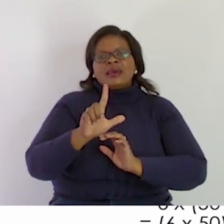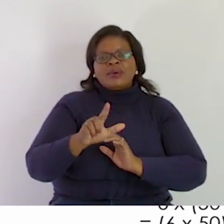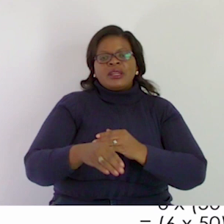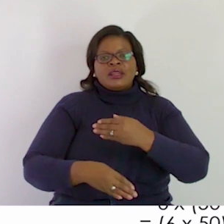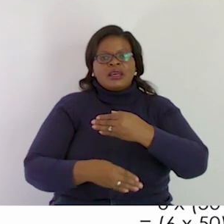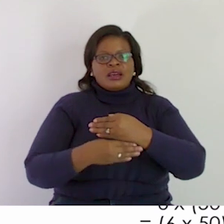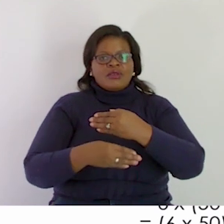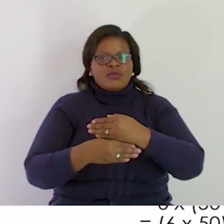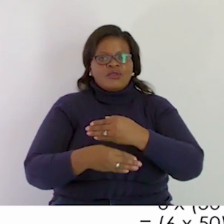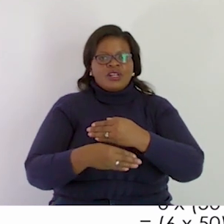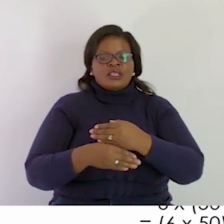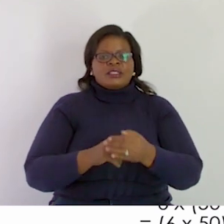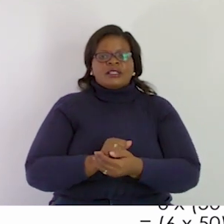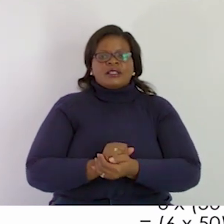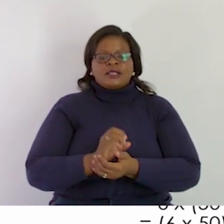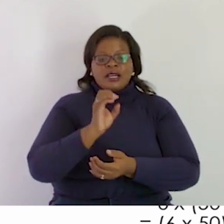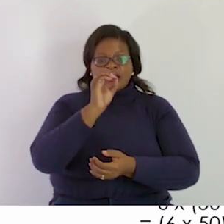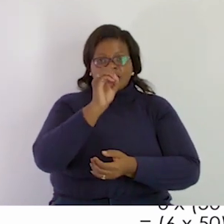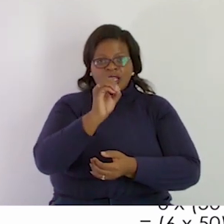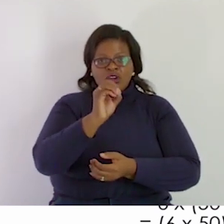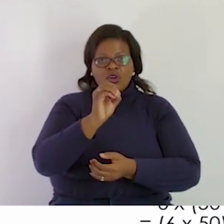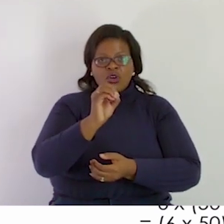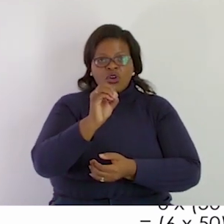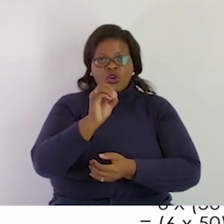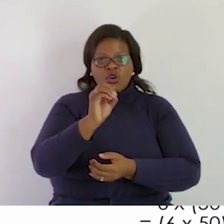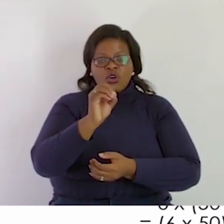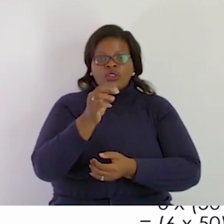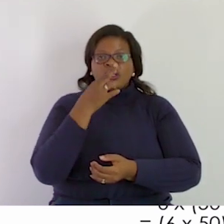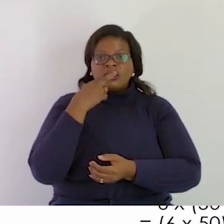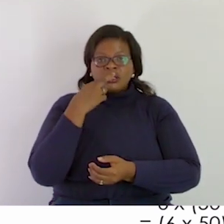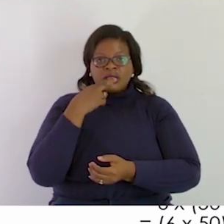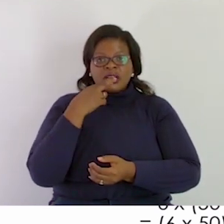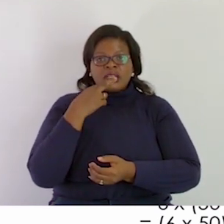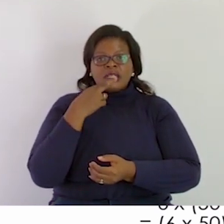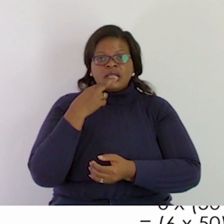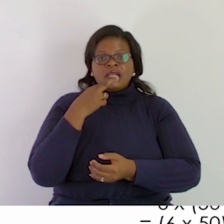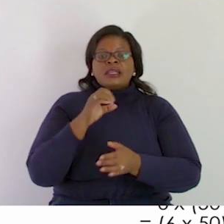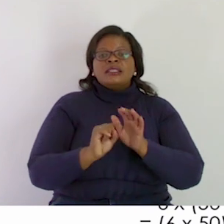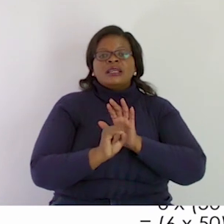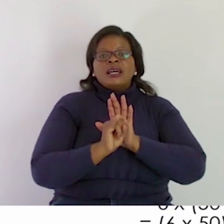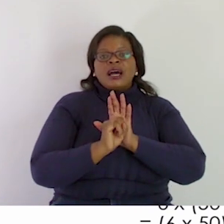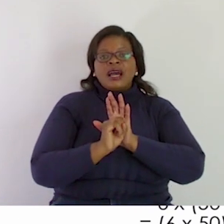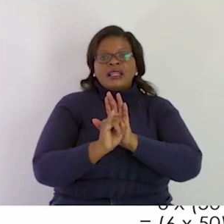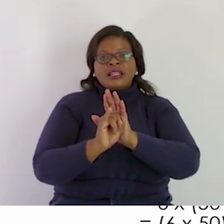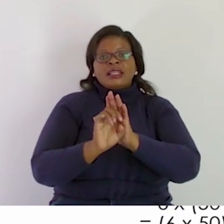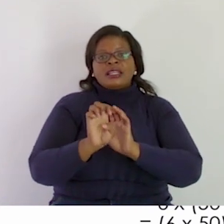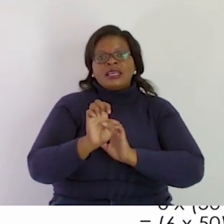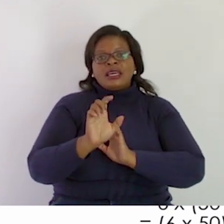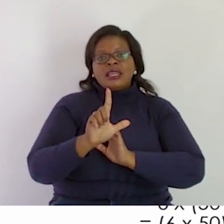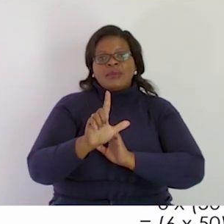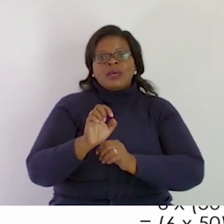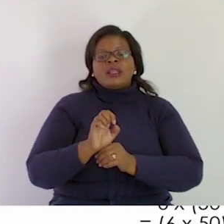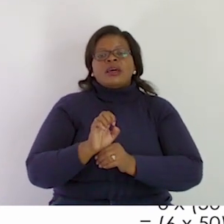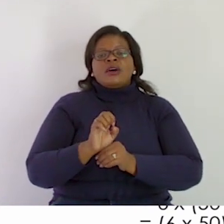addition. 0, which is written in red, is the identity element of addition.